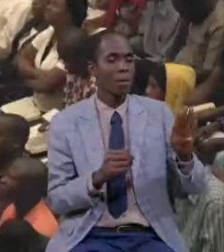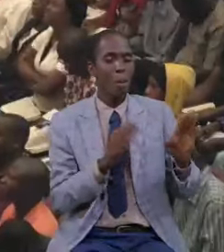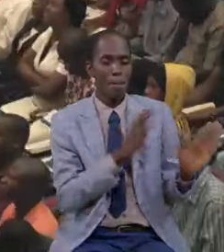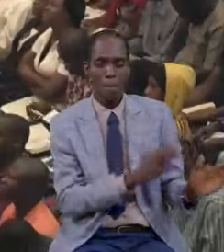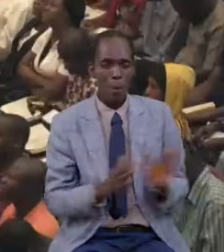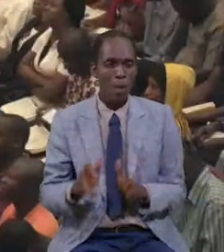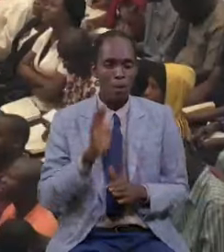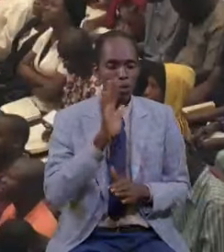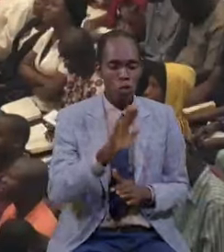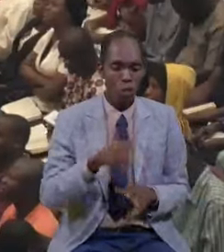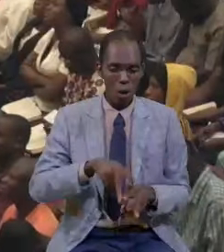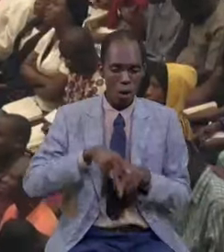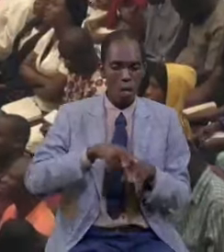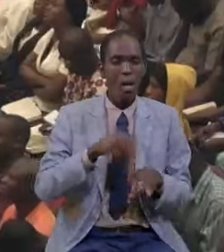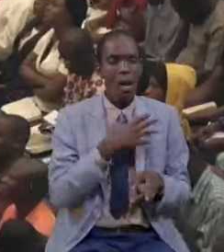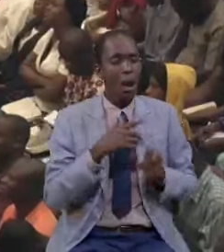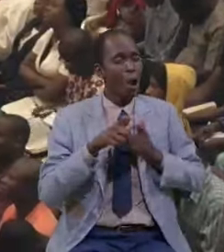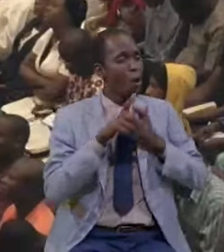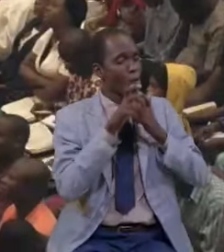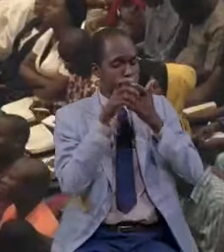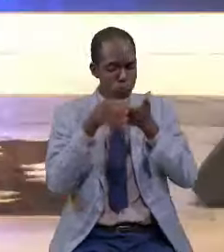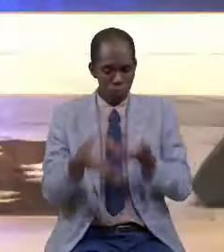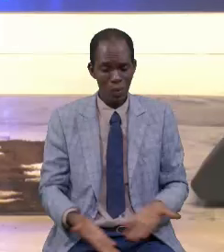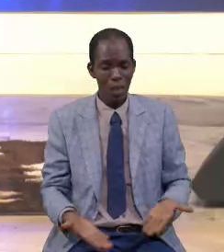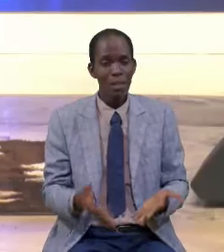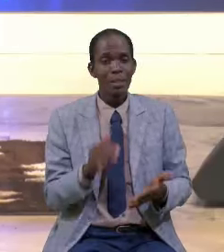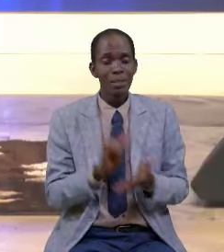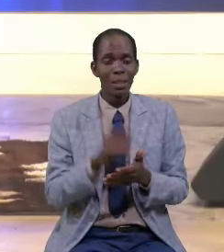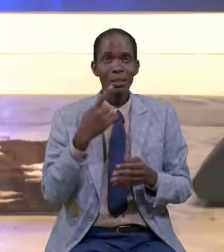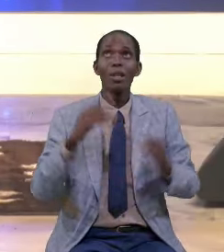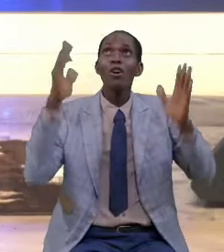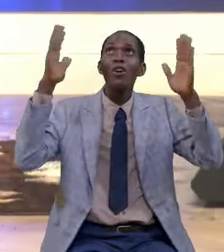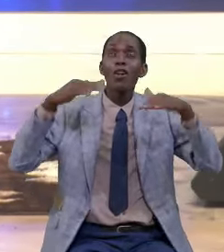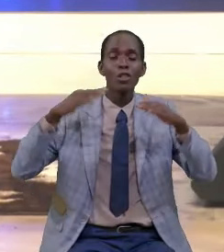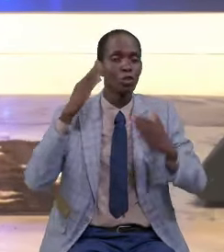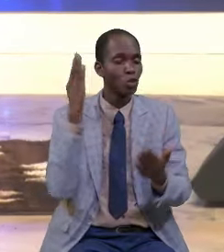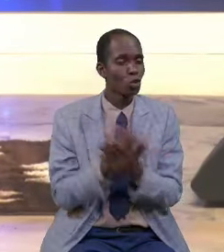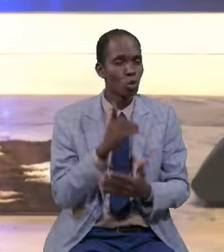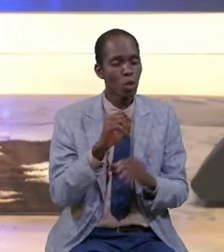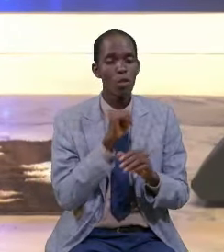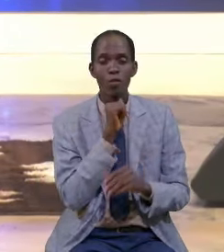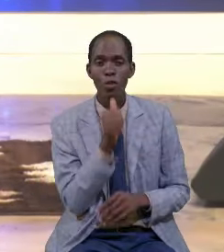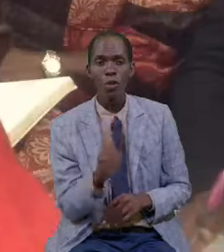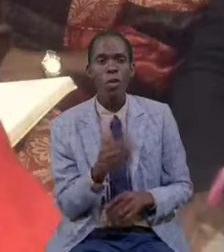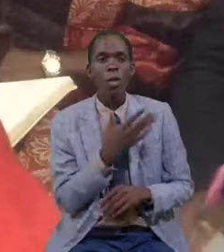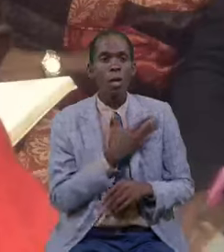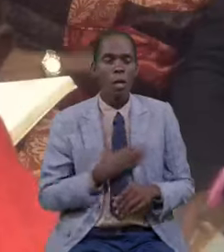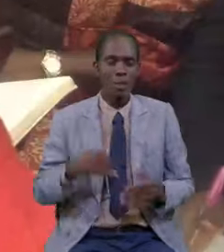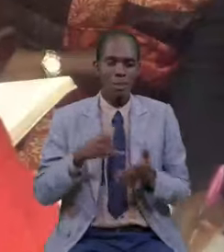get thee down, that the rain stop thee not. And it came to pass in my